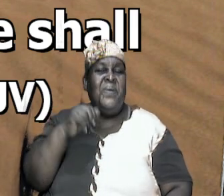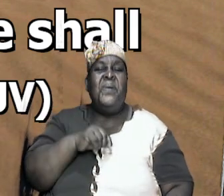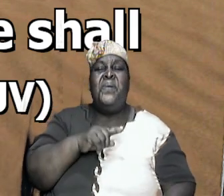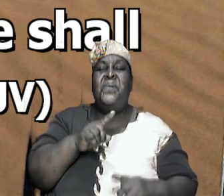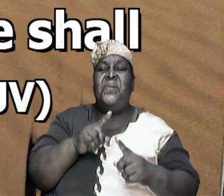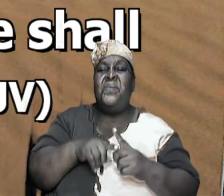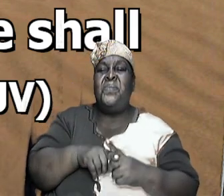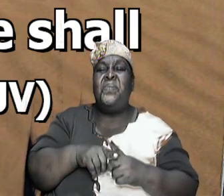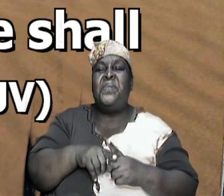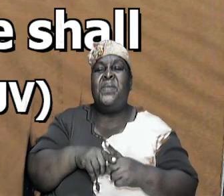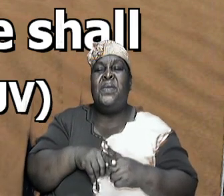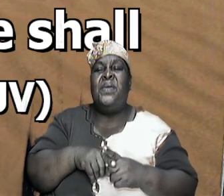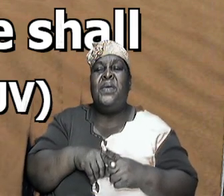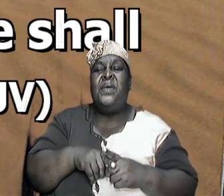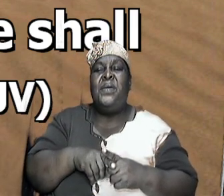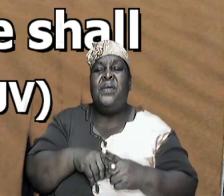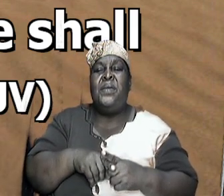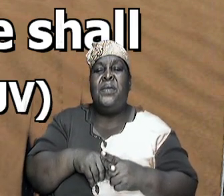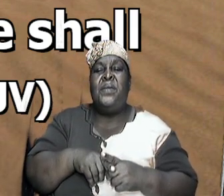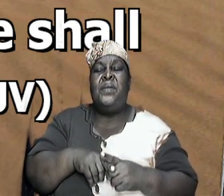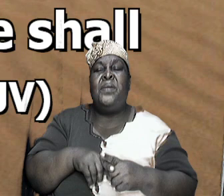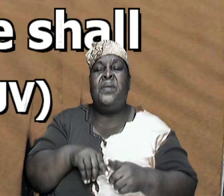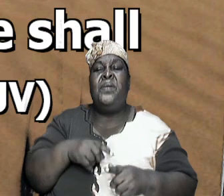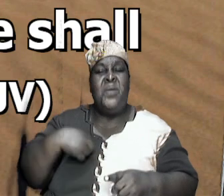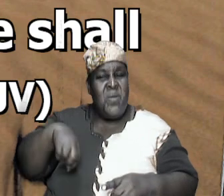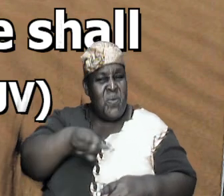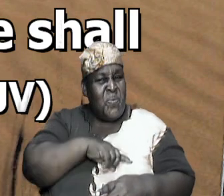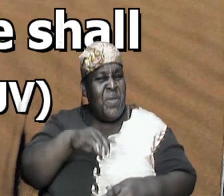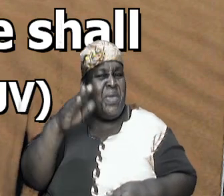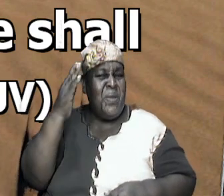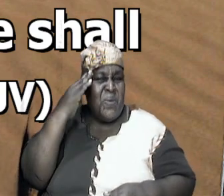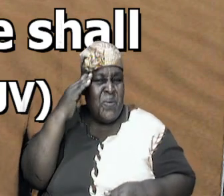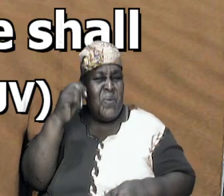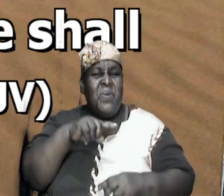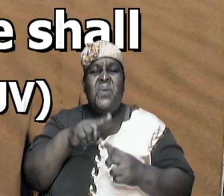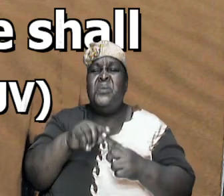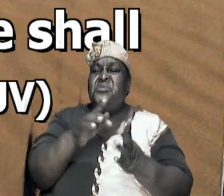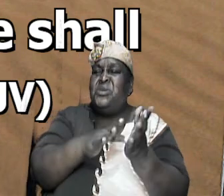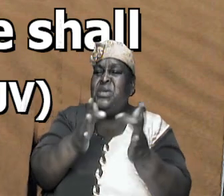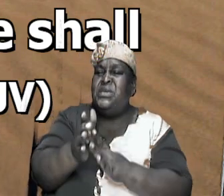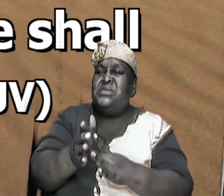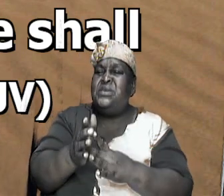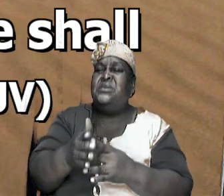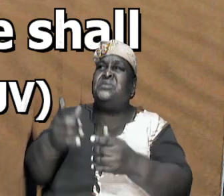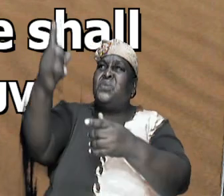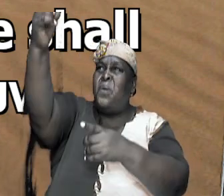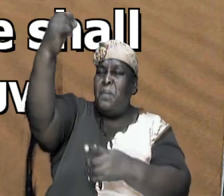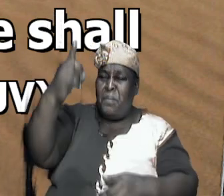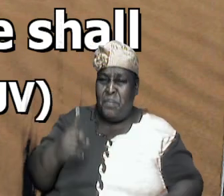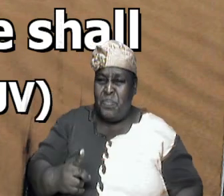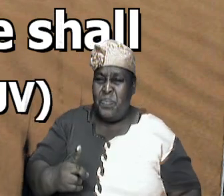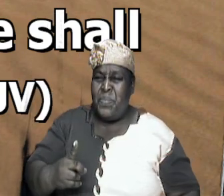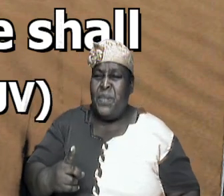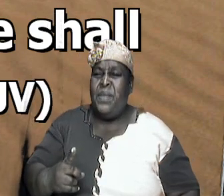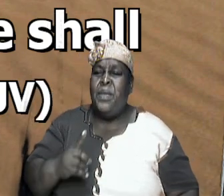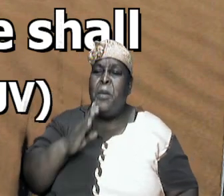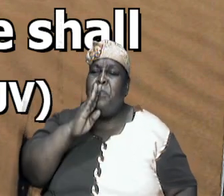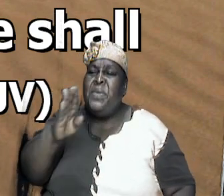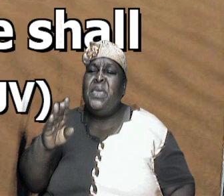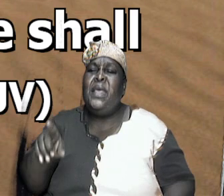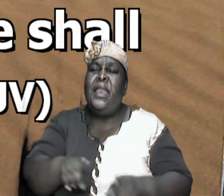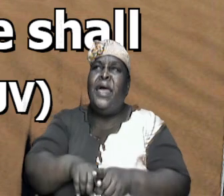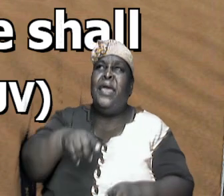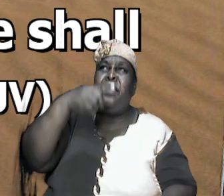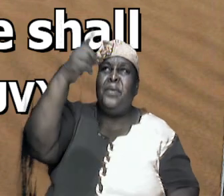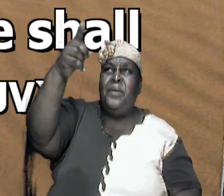that, or he knows rather, he said, but we know that when he shall appear, we shall be